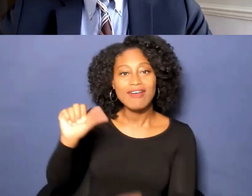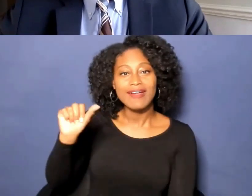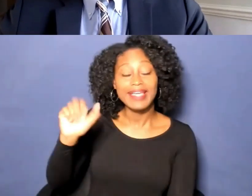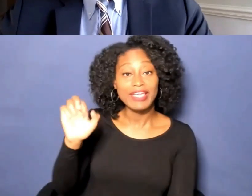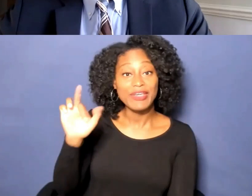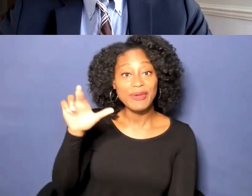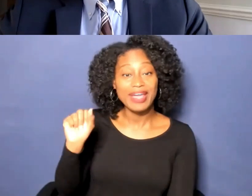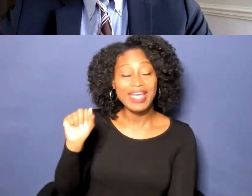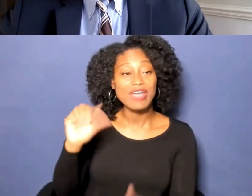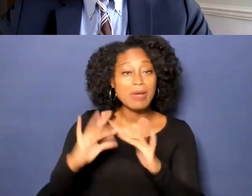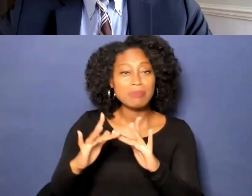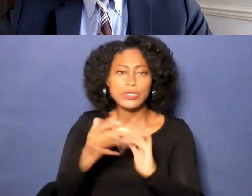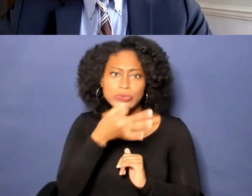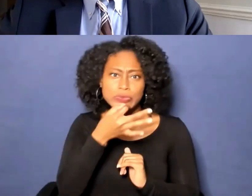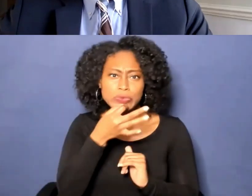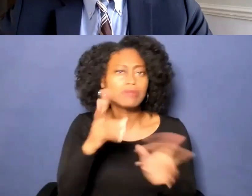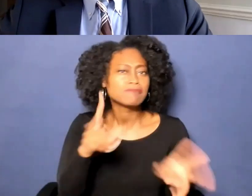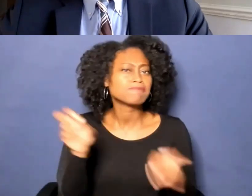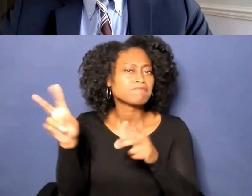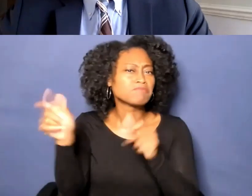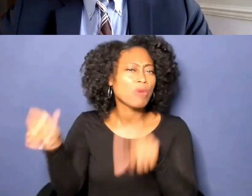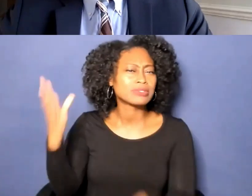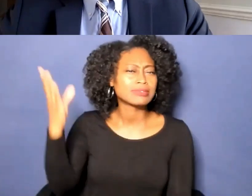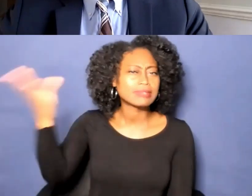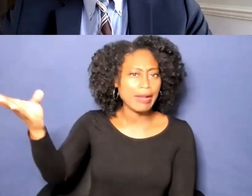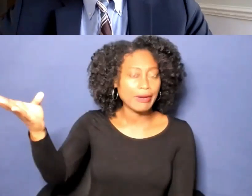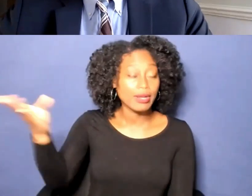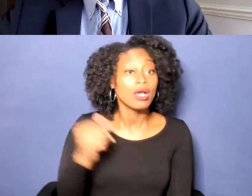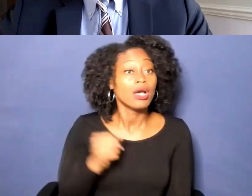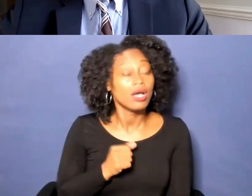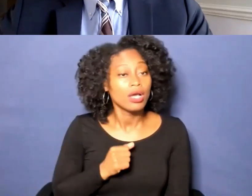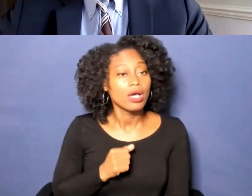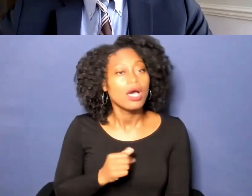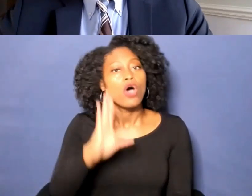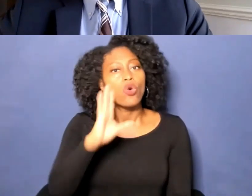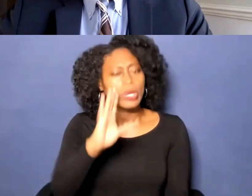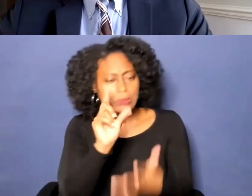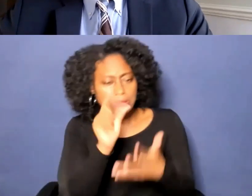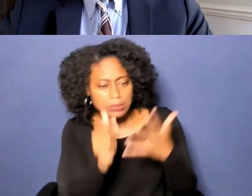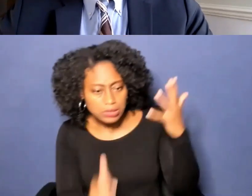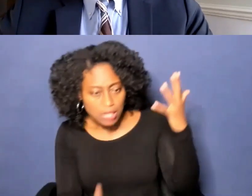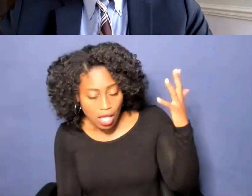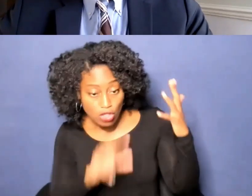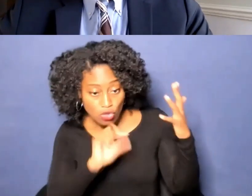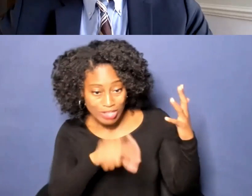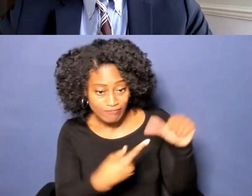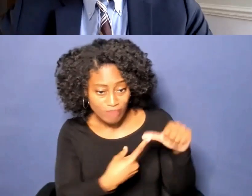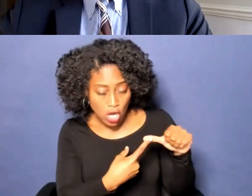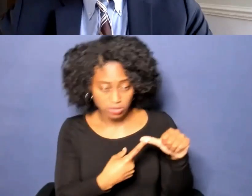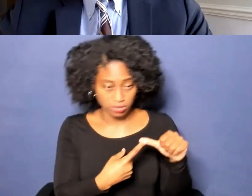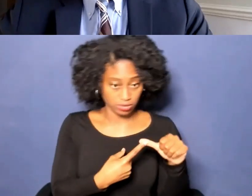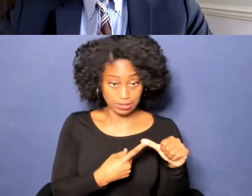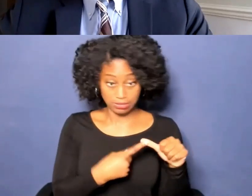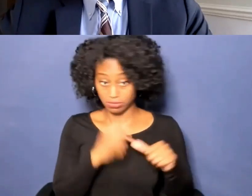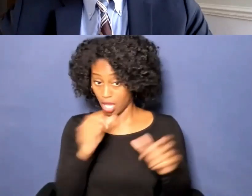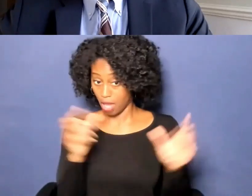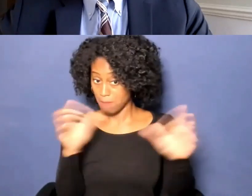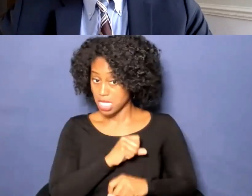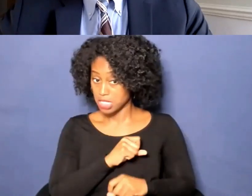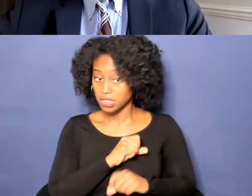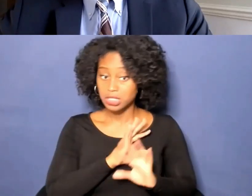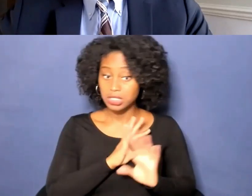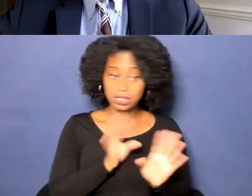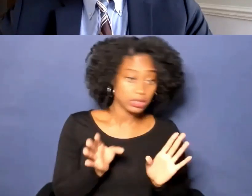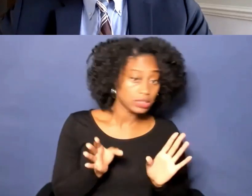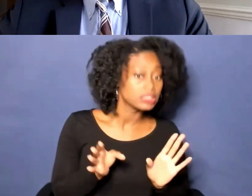shortly. We'll go through the questions and be sure that we have not missed any nuggets of